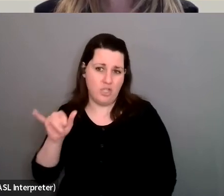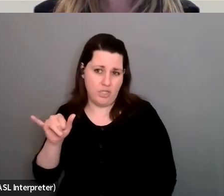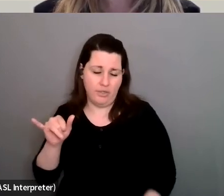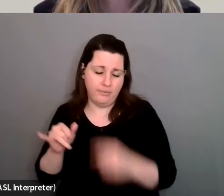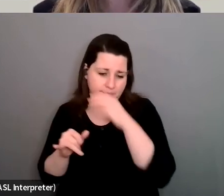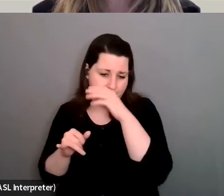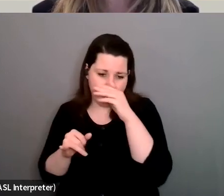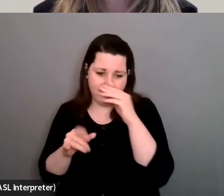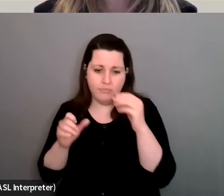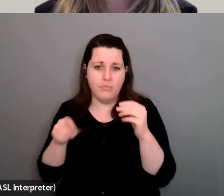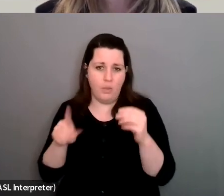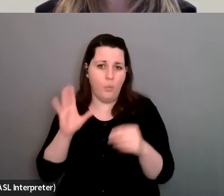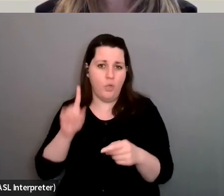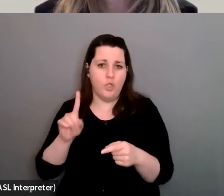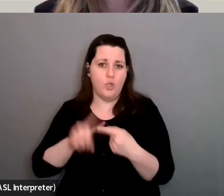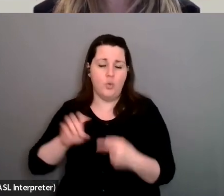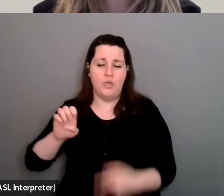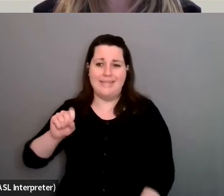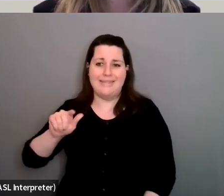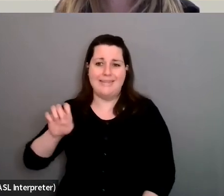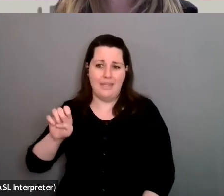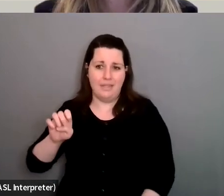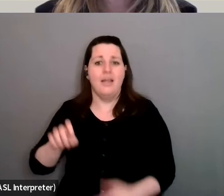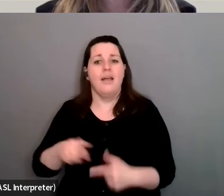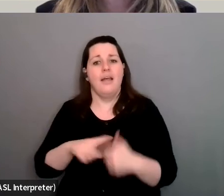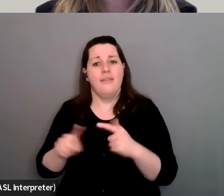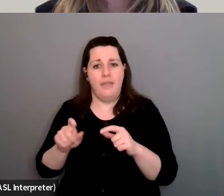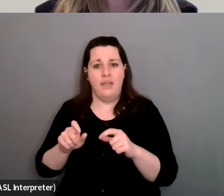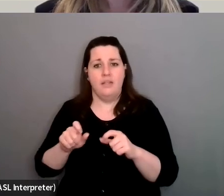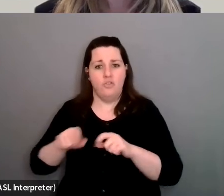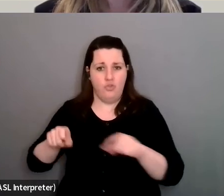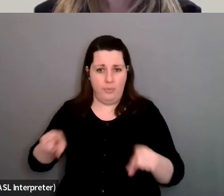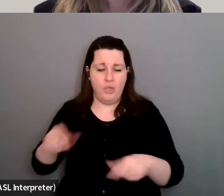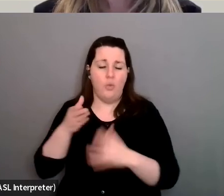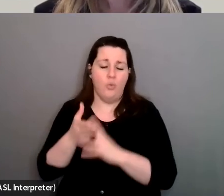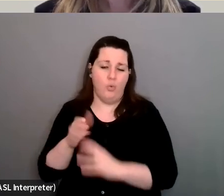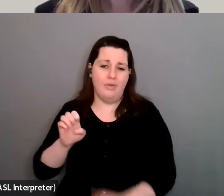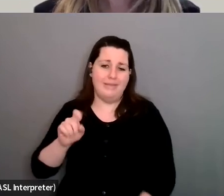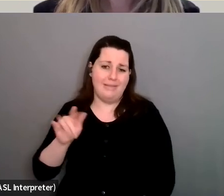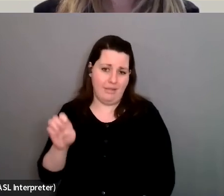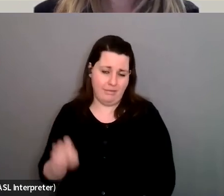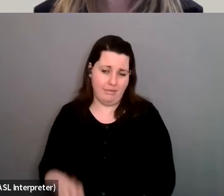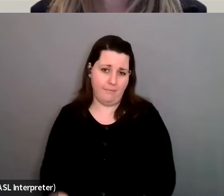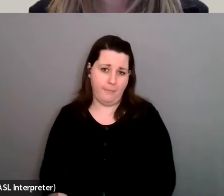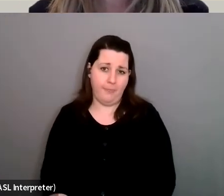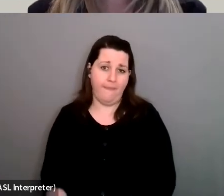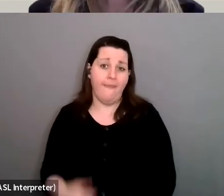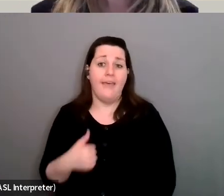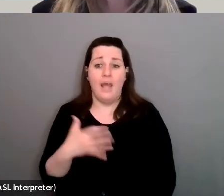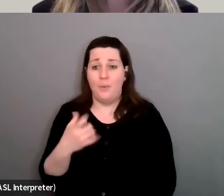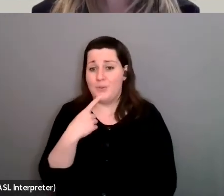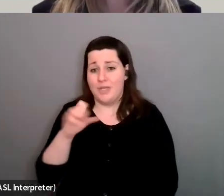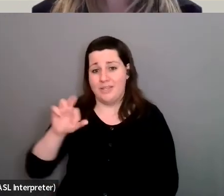So they would go to the estate and then be distributed through the estate. Okay. I do want to tell Sarah, thank